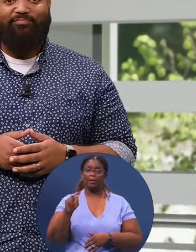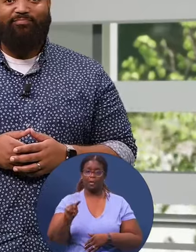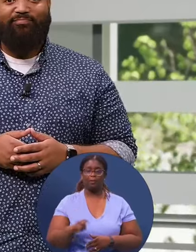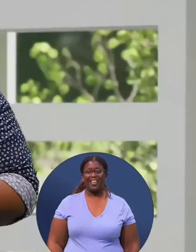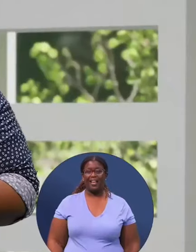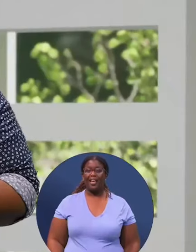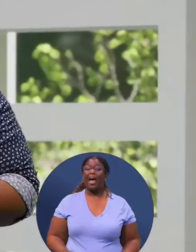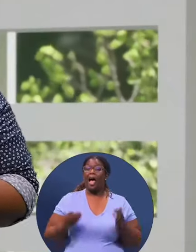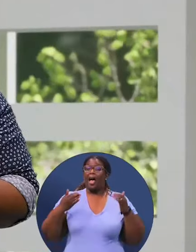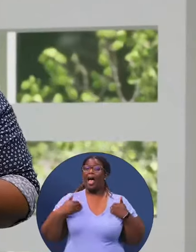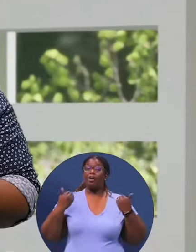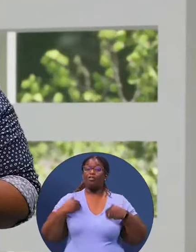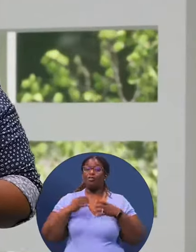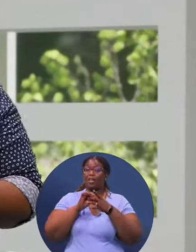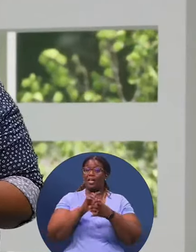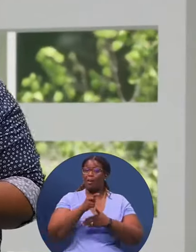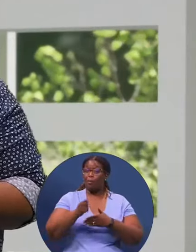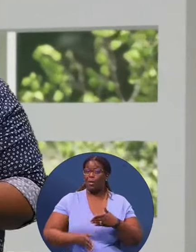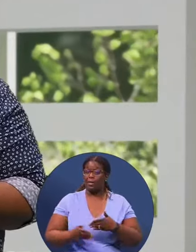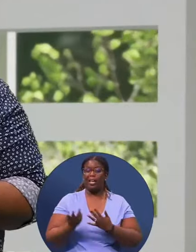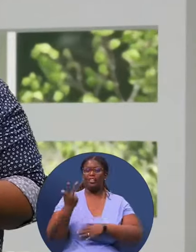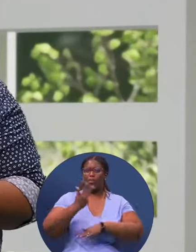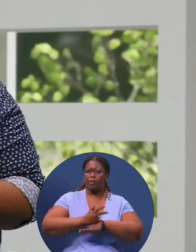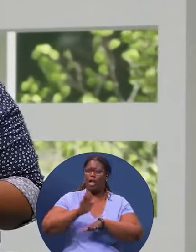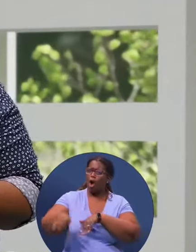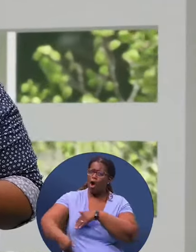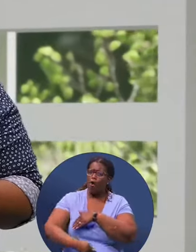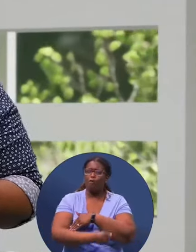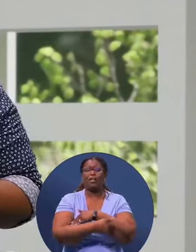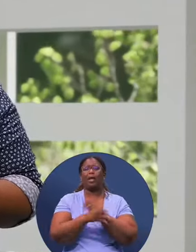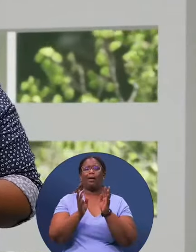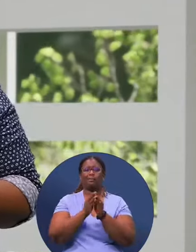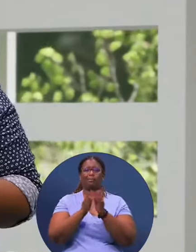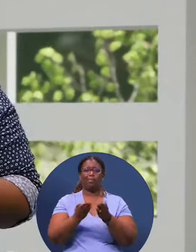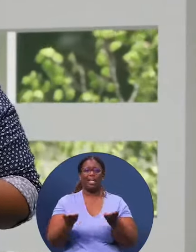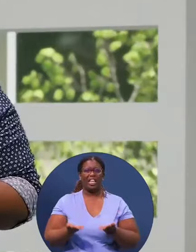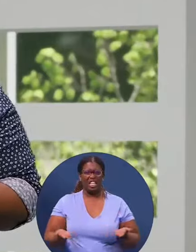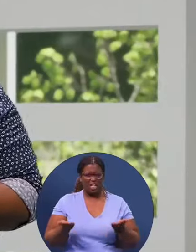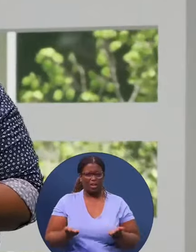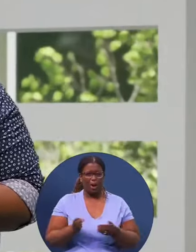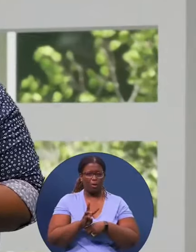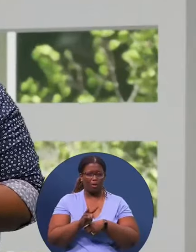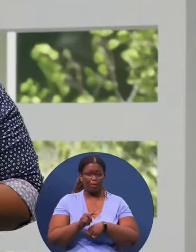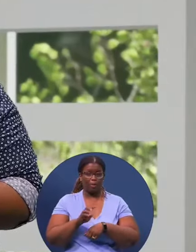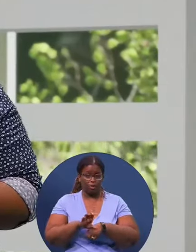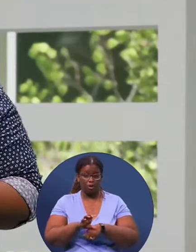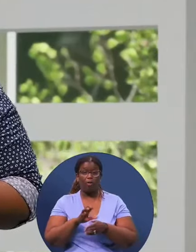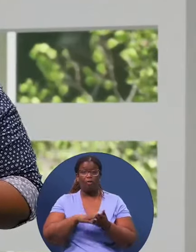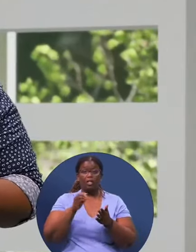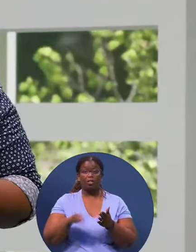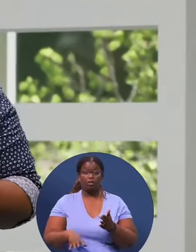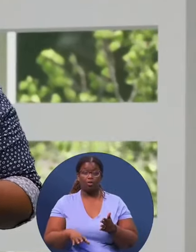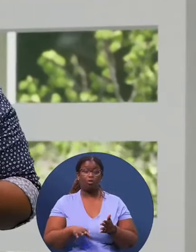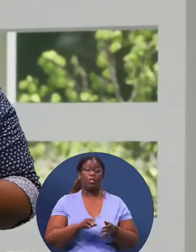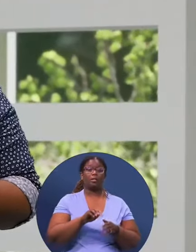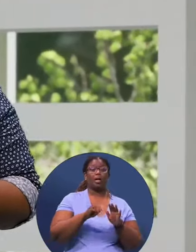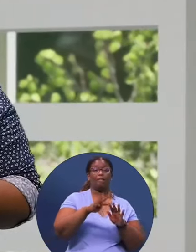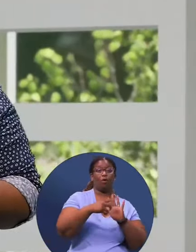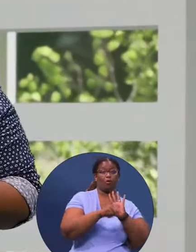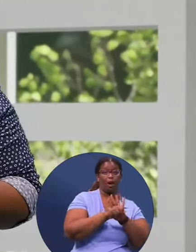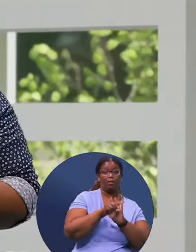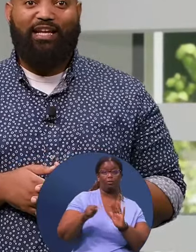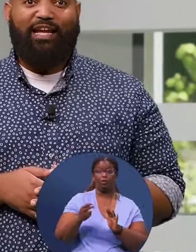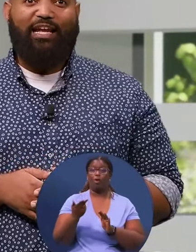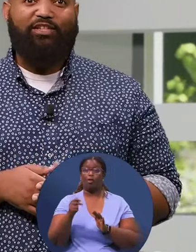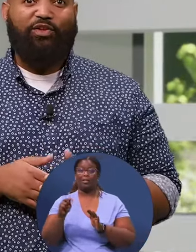lillian.brown@wordtab.net. Next Gen Connect Weekend is a three-day overnight retreat right here at the Impact Center for students in 4th through